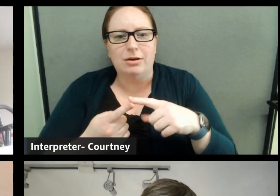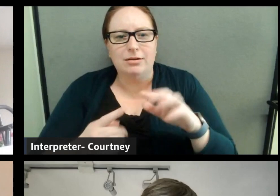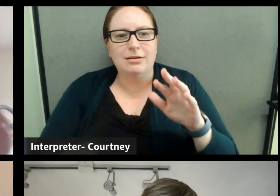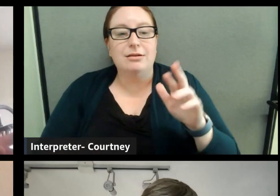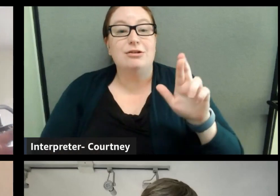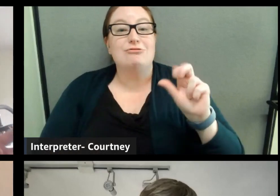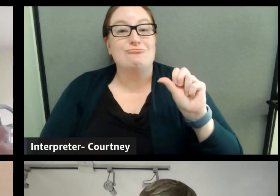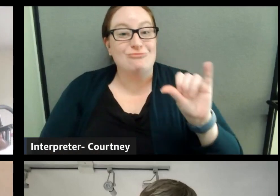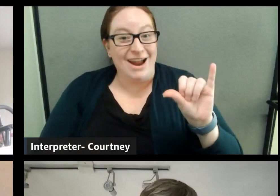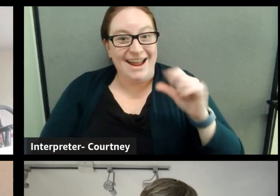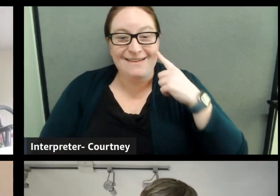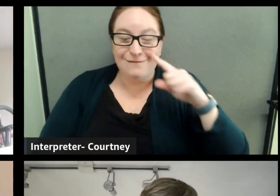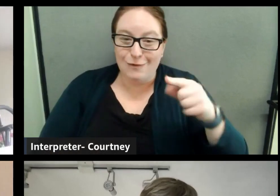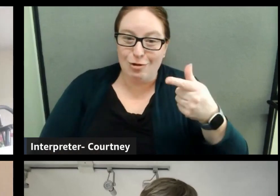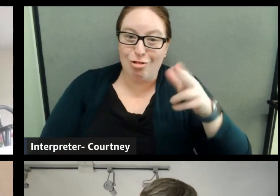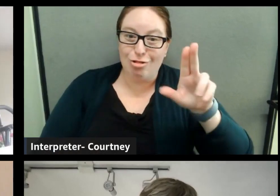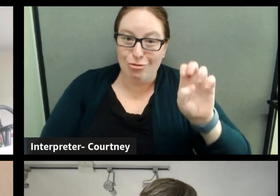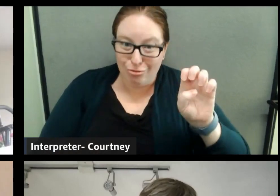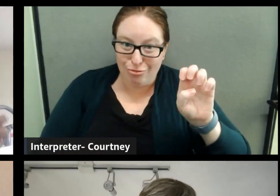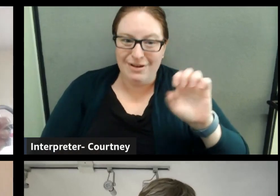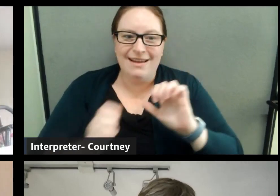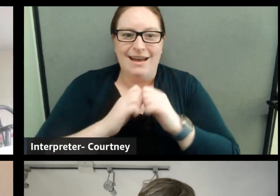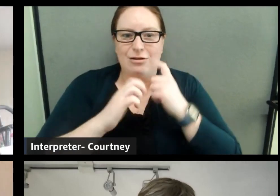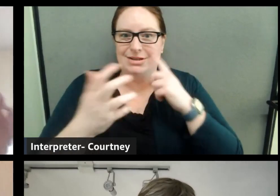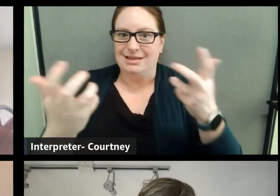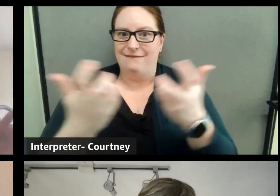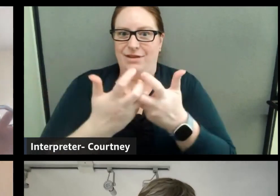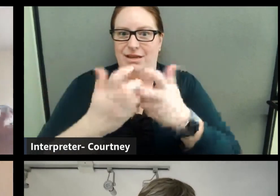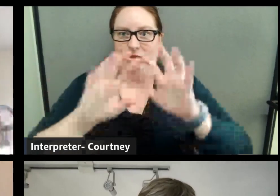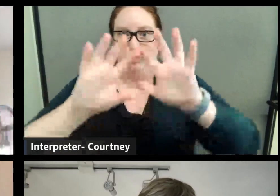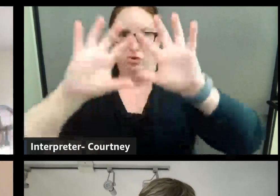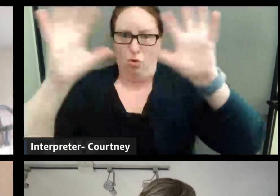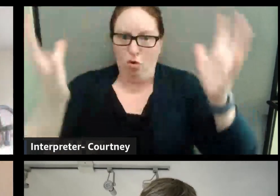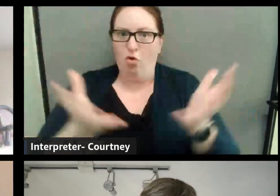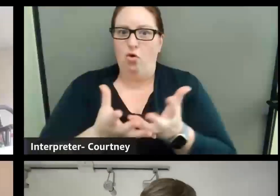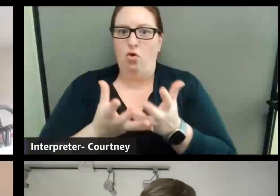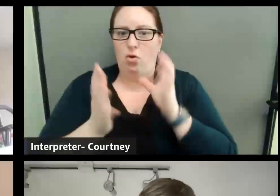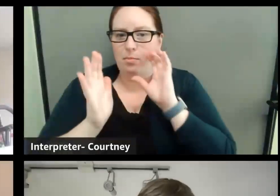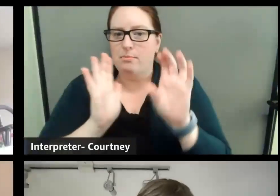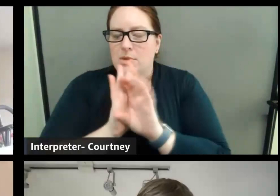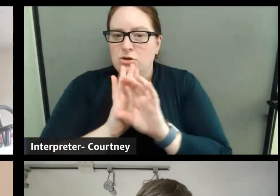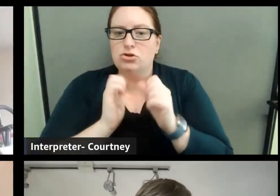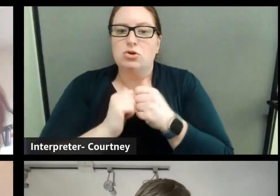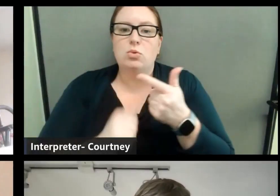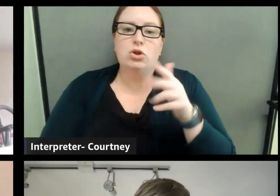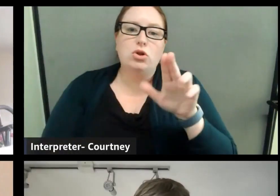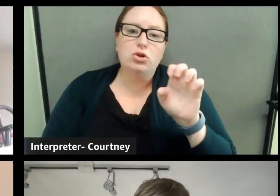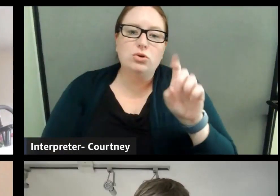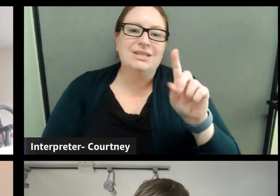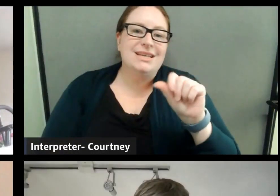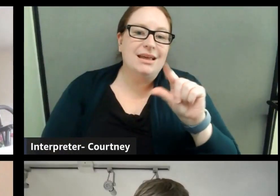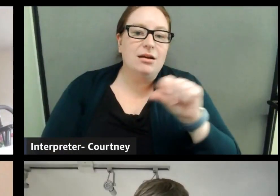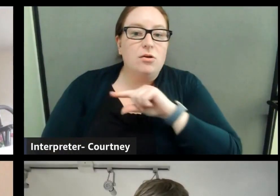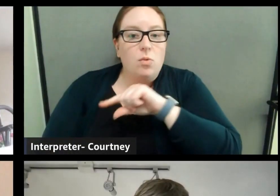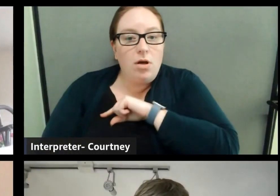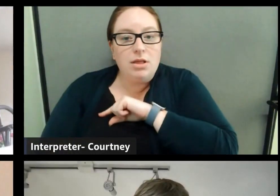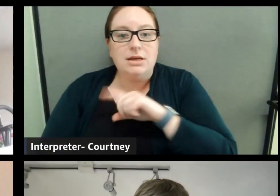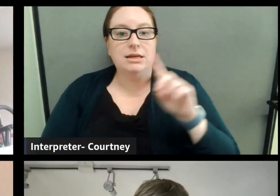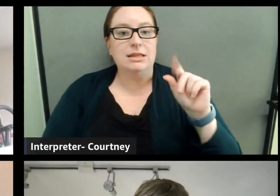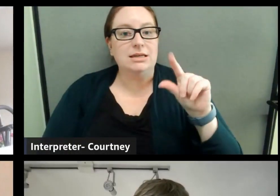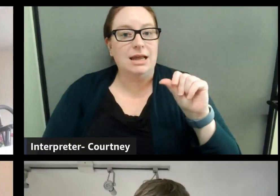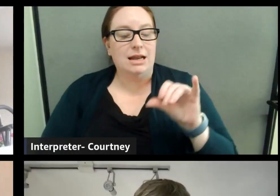Ray for Glue fit into the whole picture with Glue data quality about the data engineering